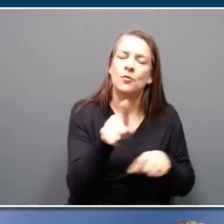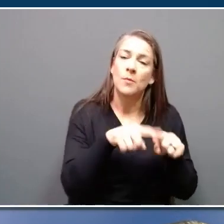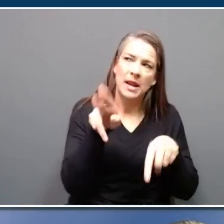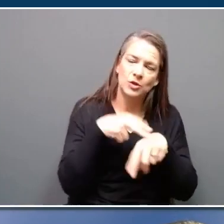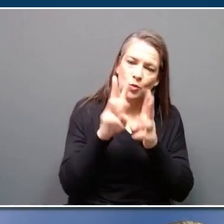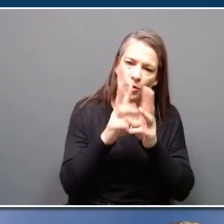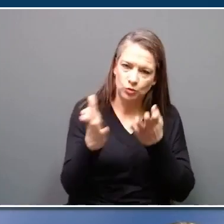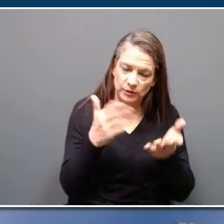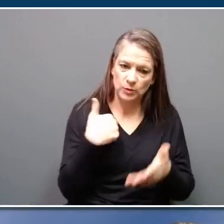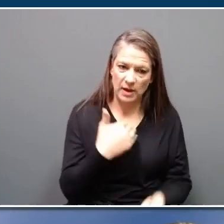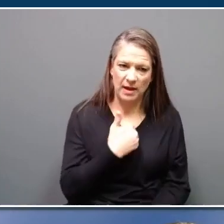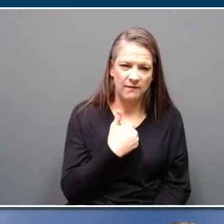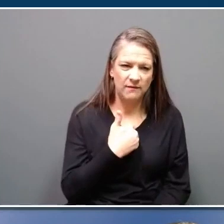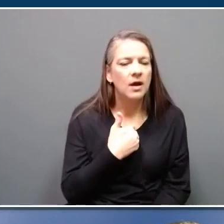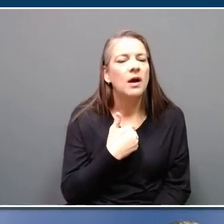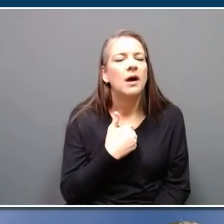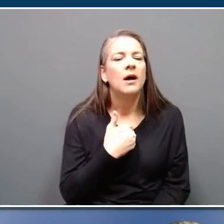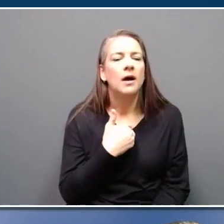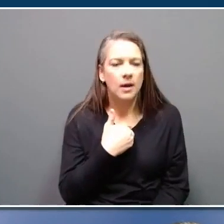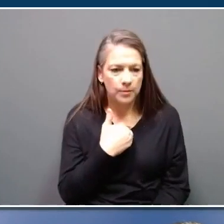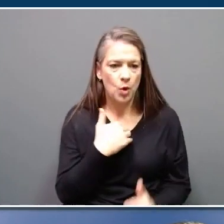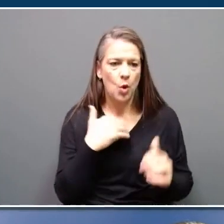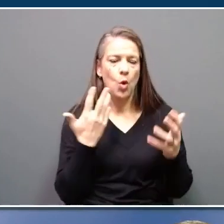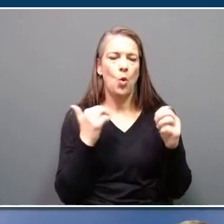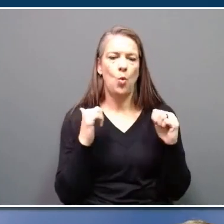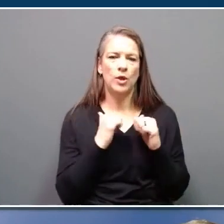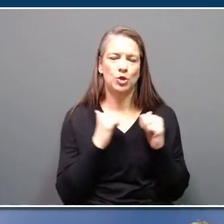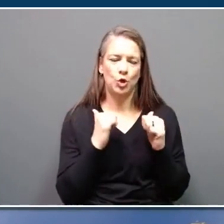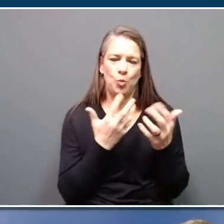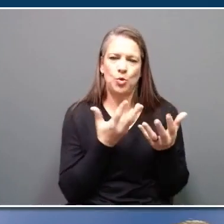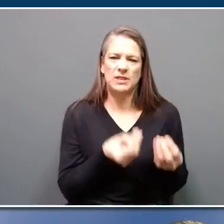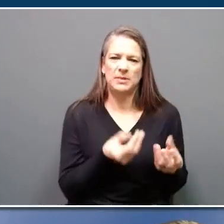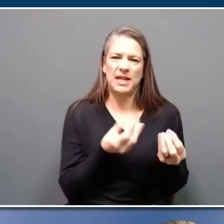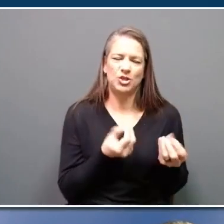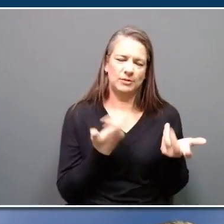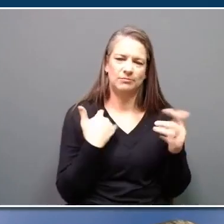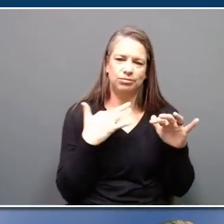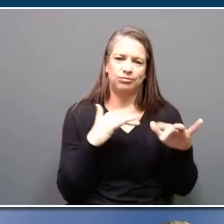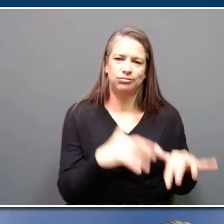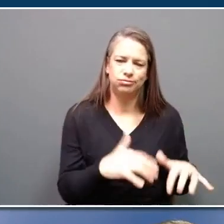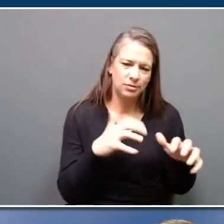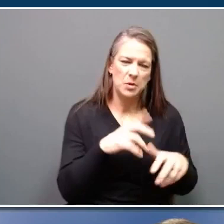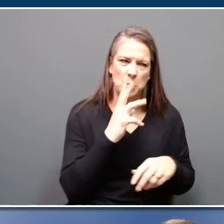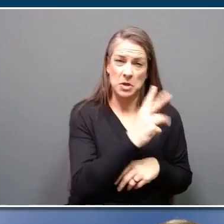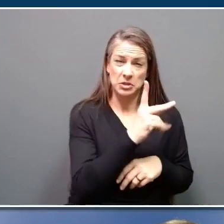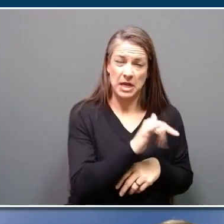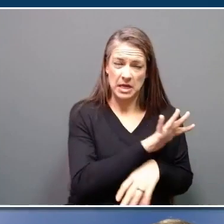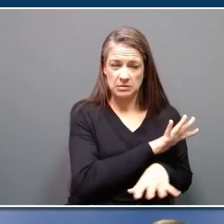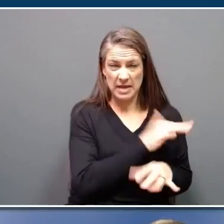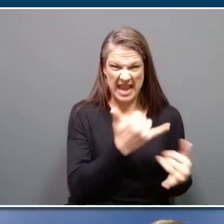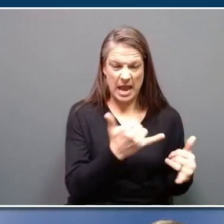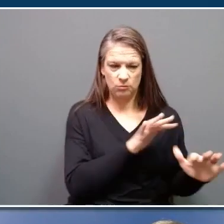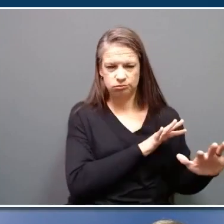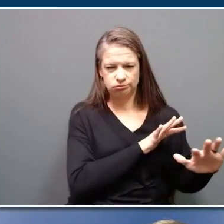a round of wintry precipitation that really should be moving into western Kentucky about now. We think we'll